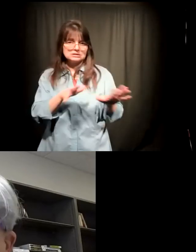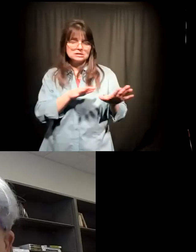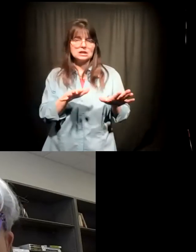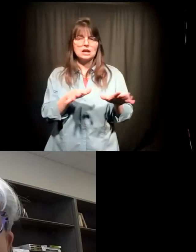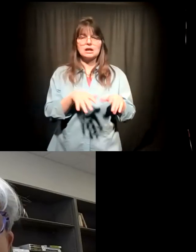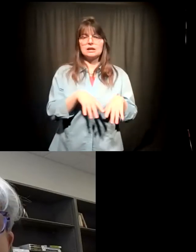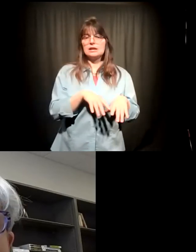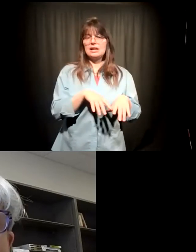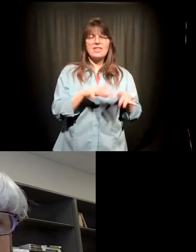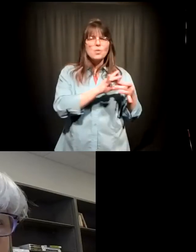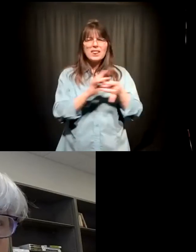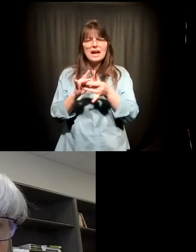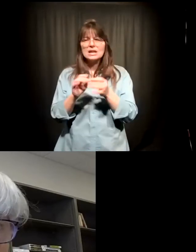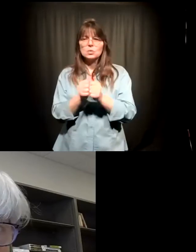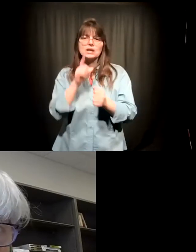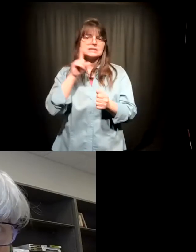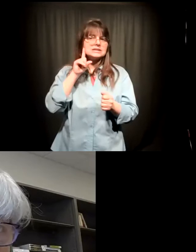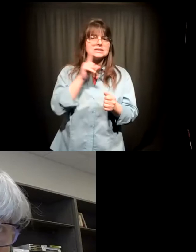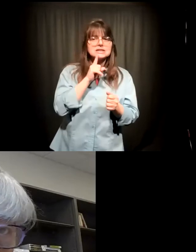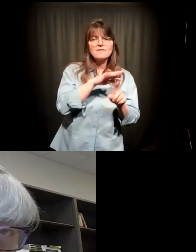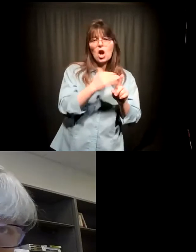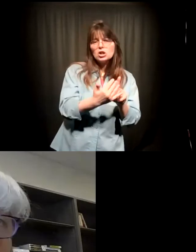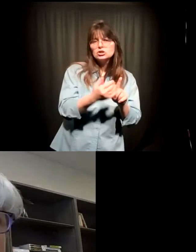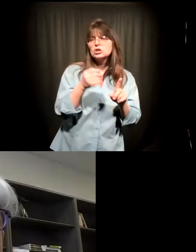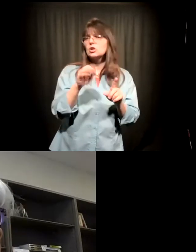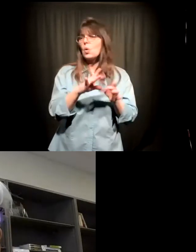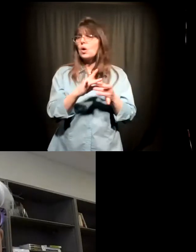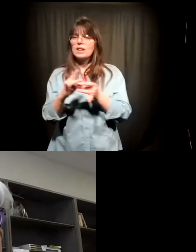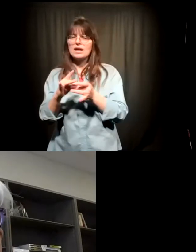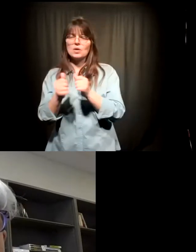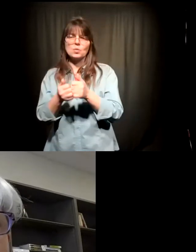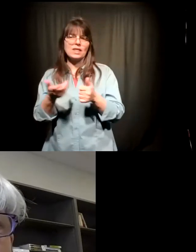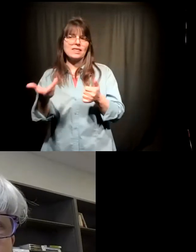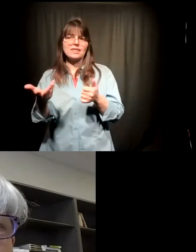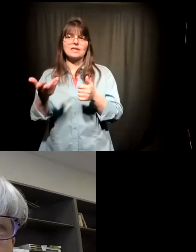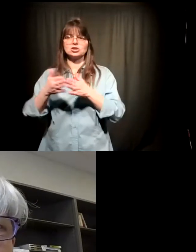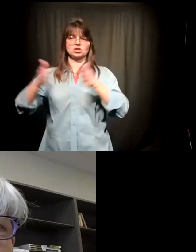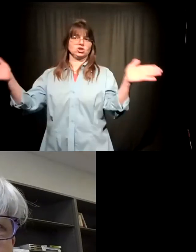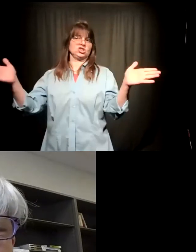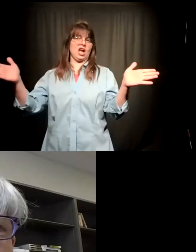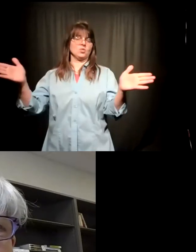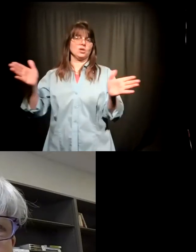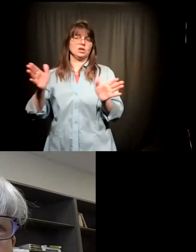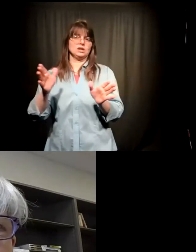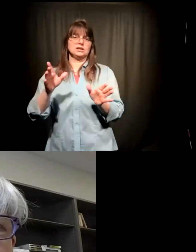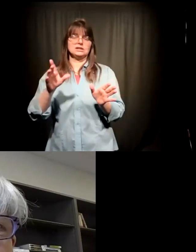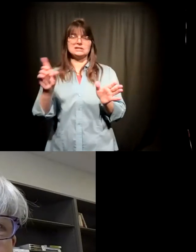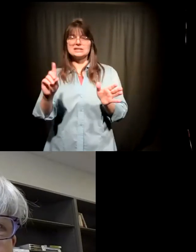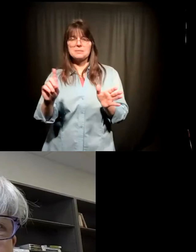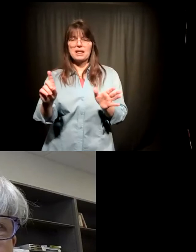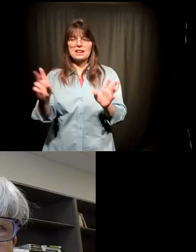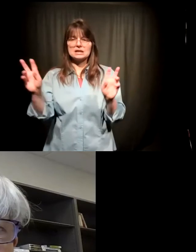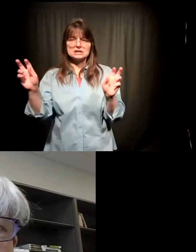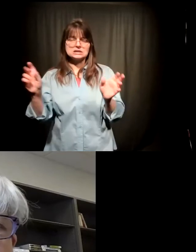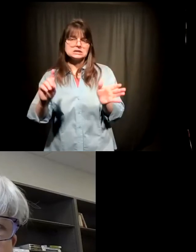other book. But that's another thing that I guess I kind of wish I had more space and